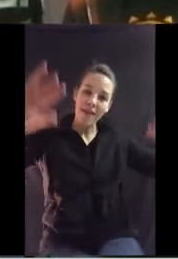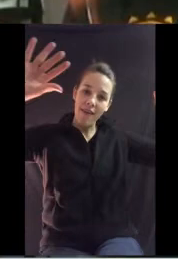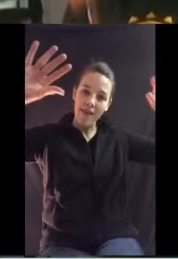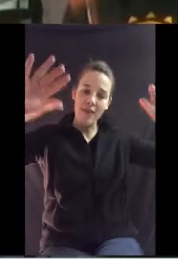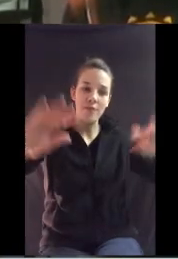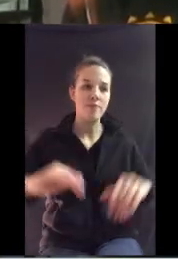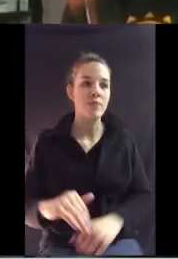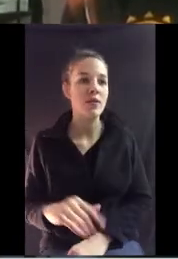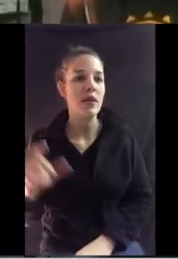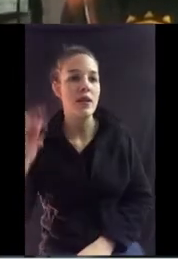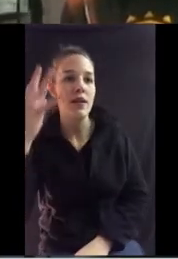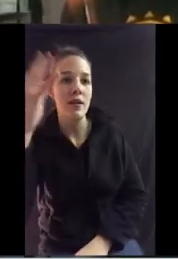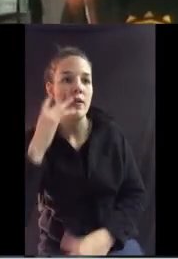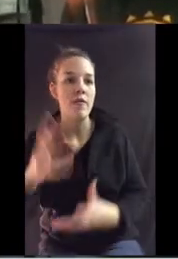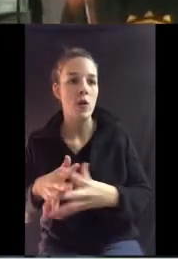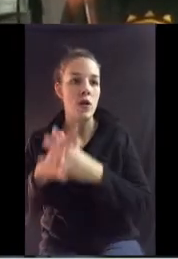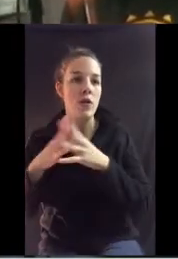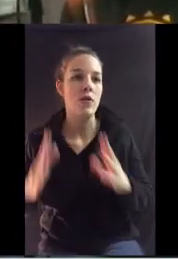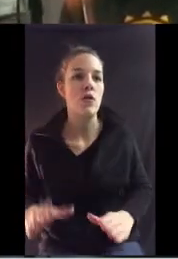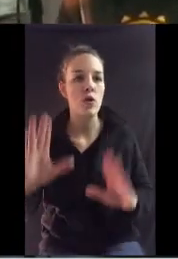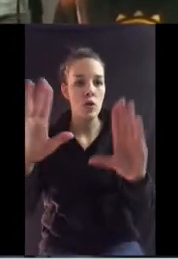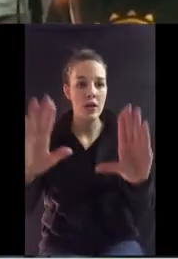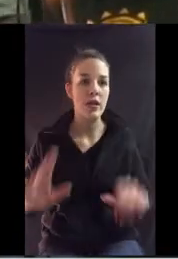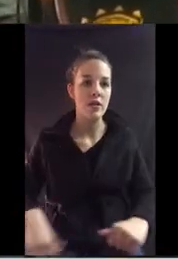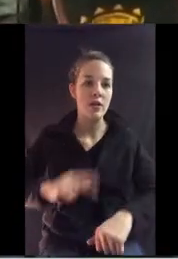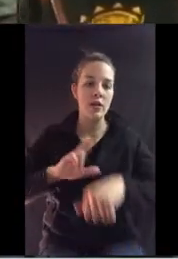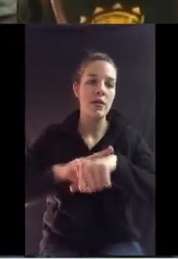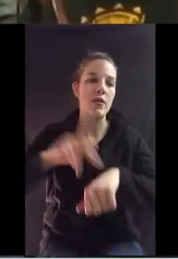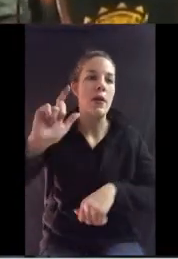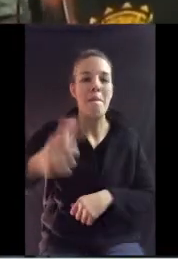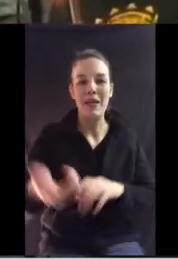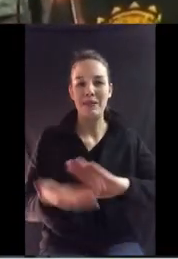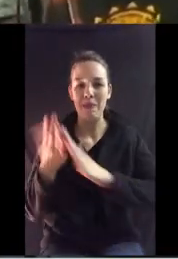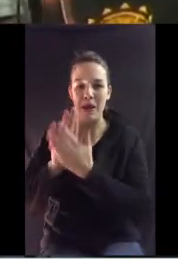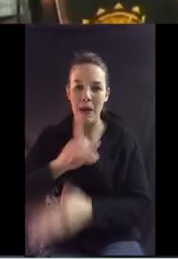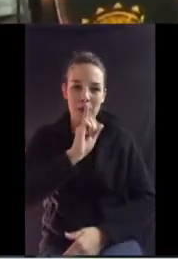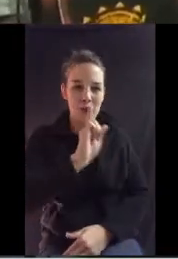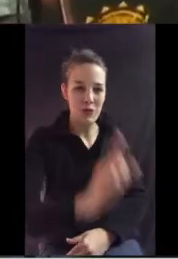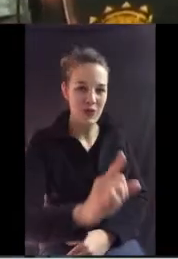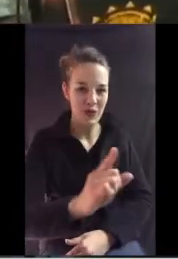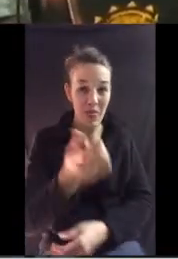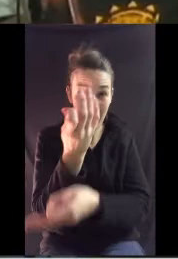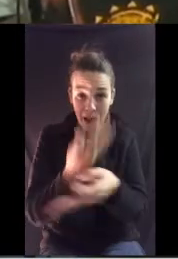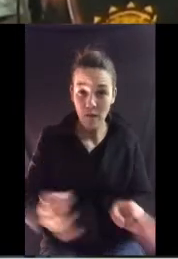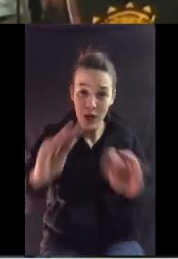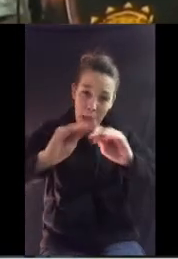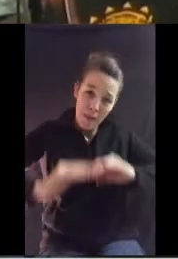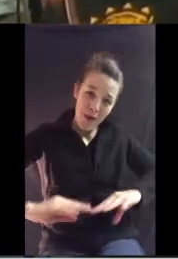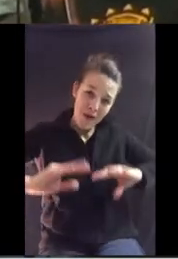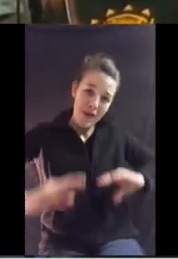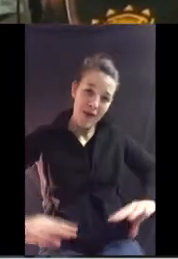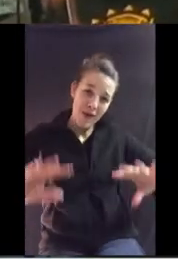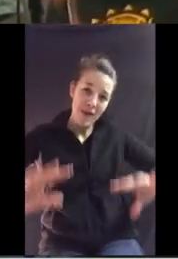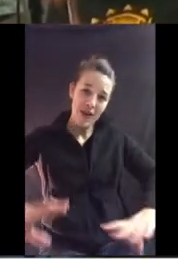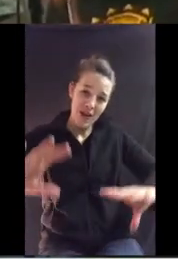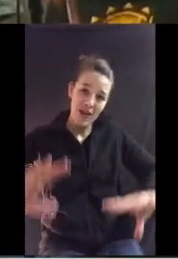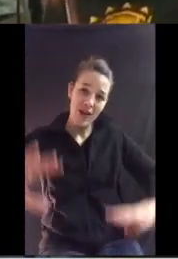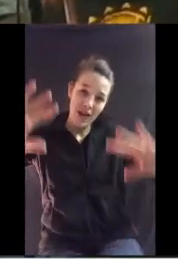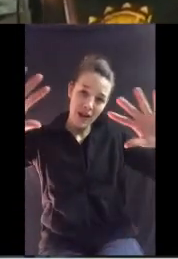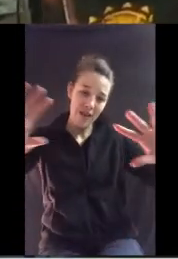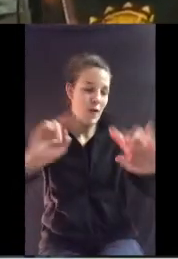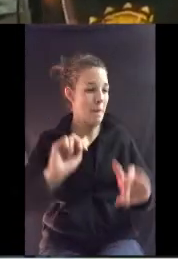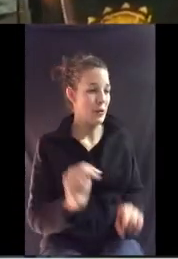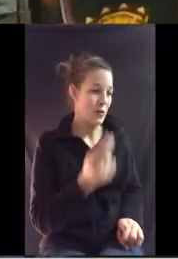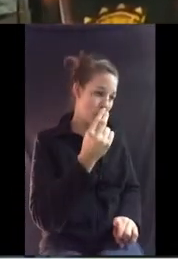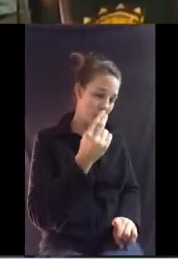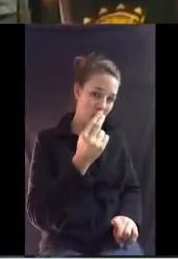let freedom ring. And if America is to be a great nation, this must become true. So let freedom ring from